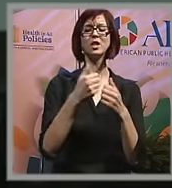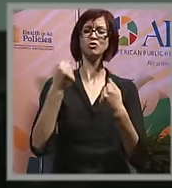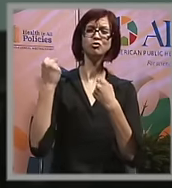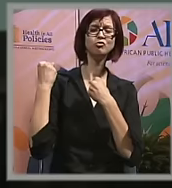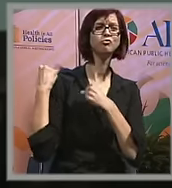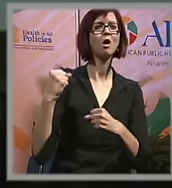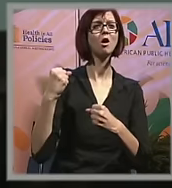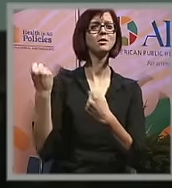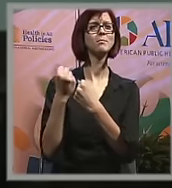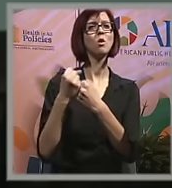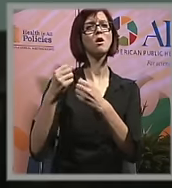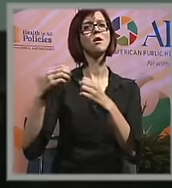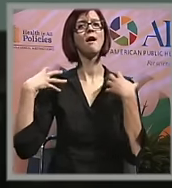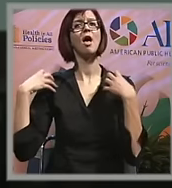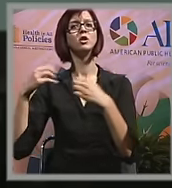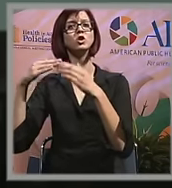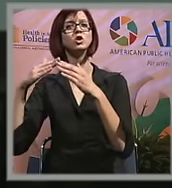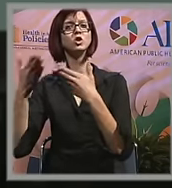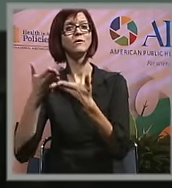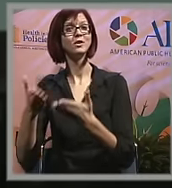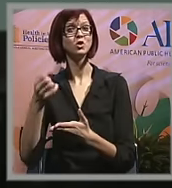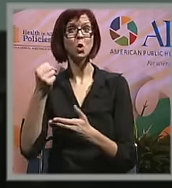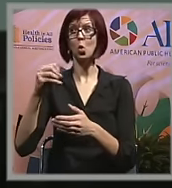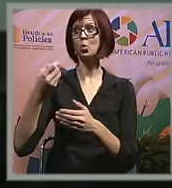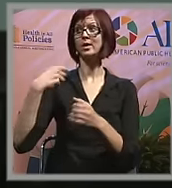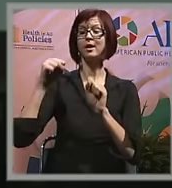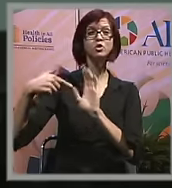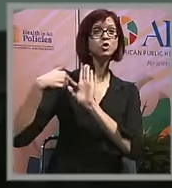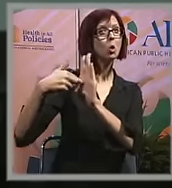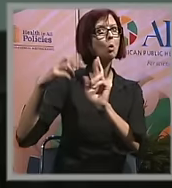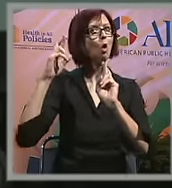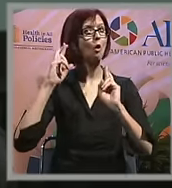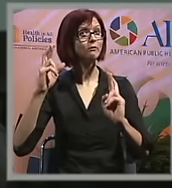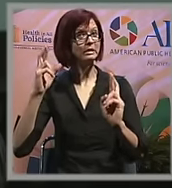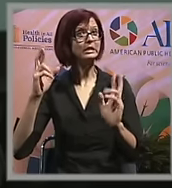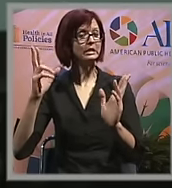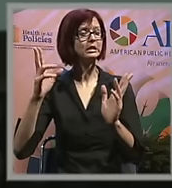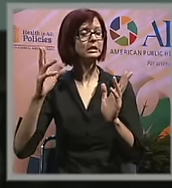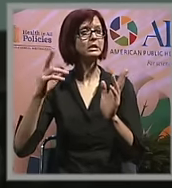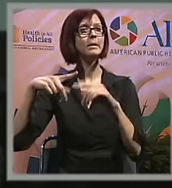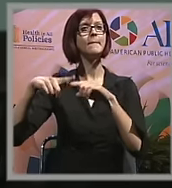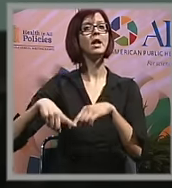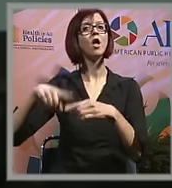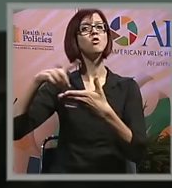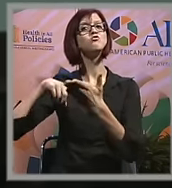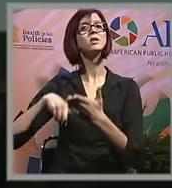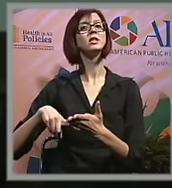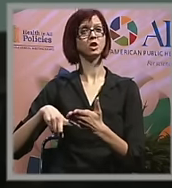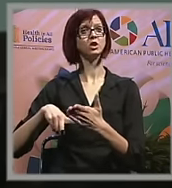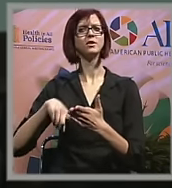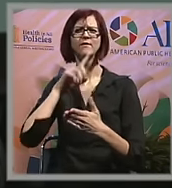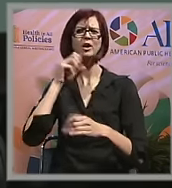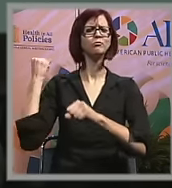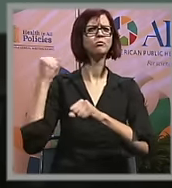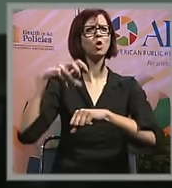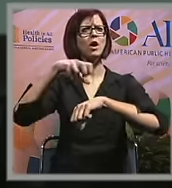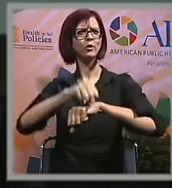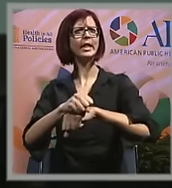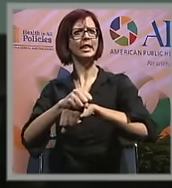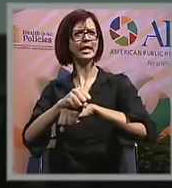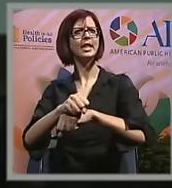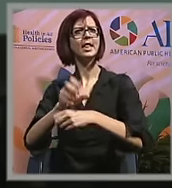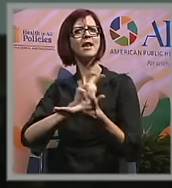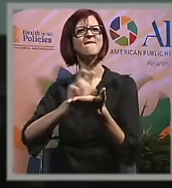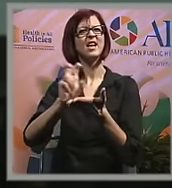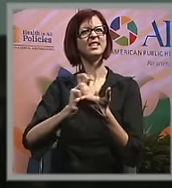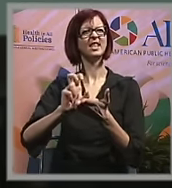supportive health services so that we can show, hopefully, according to the research, very concretely that investing